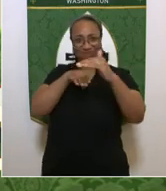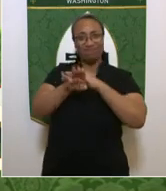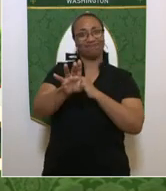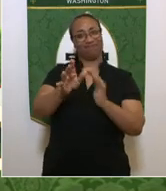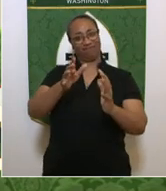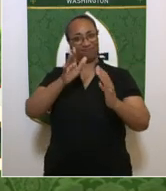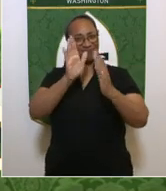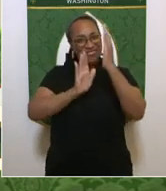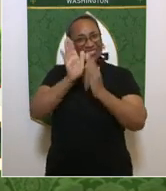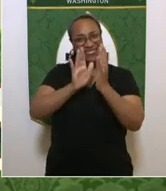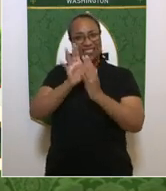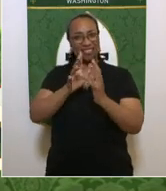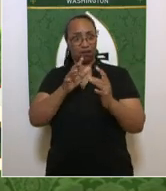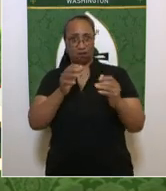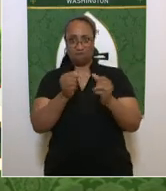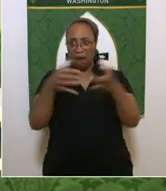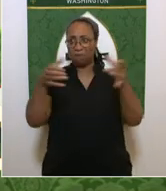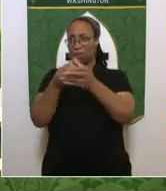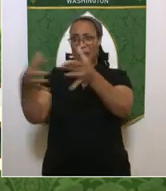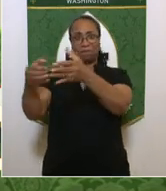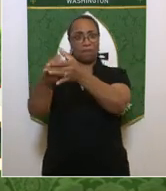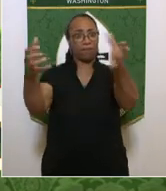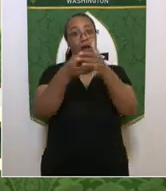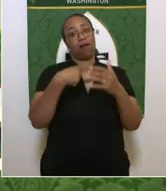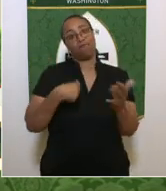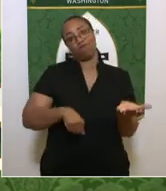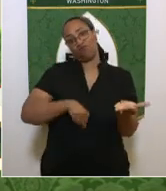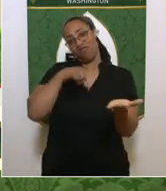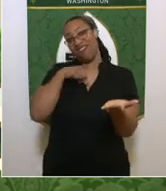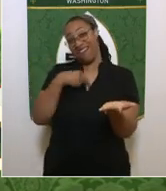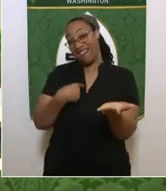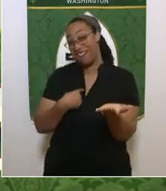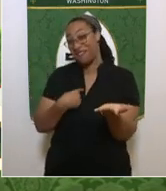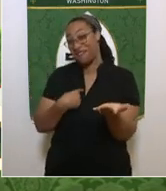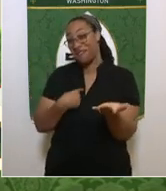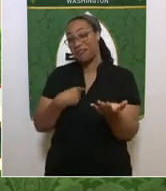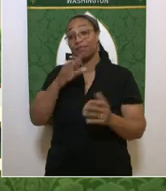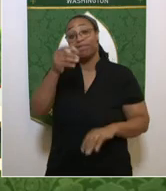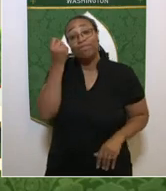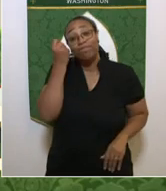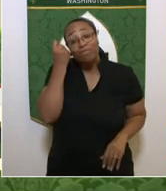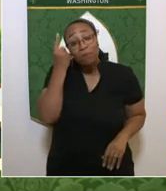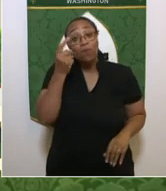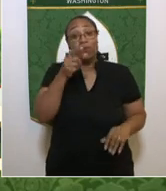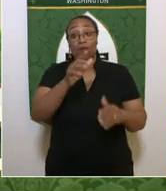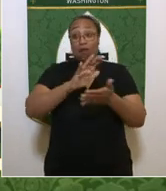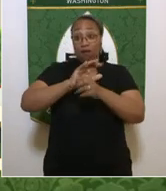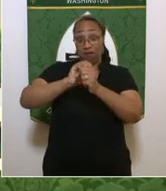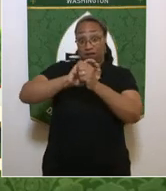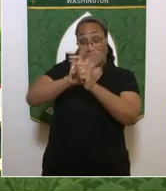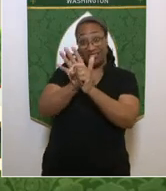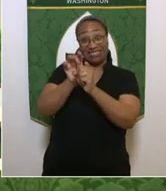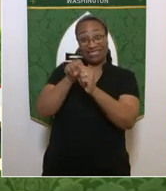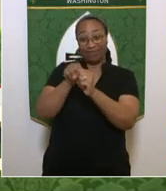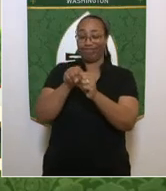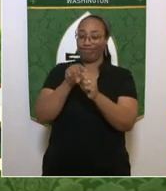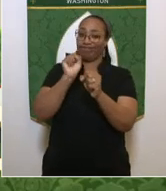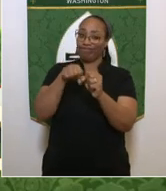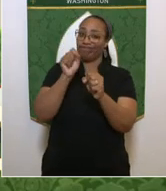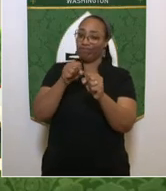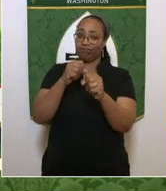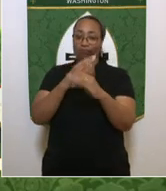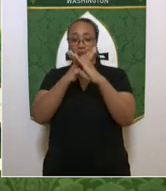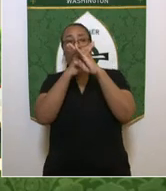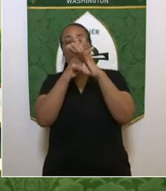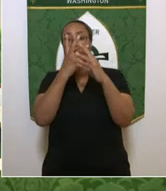while we all lost a little bit something in COVID, we see our improvements coming back even faster,